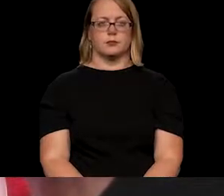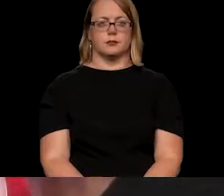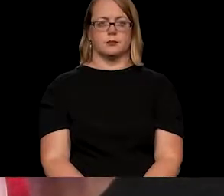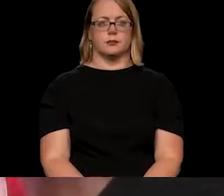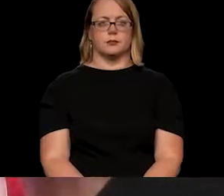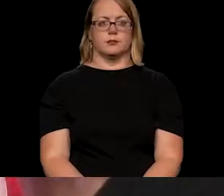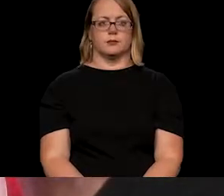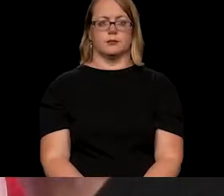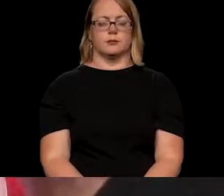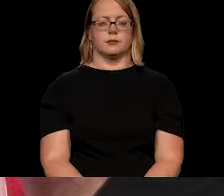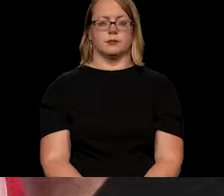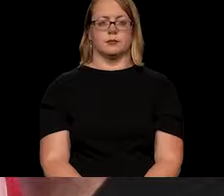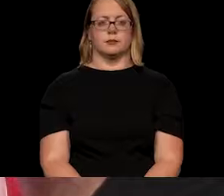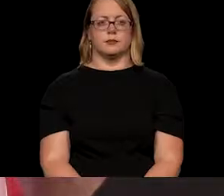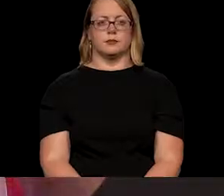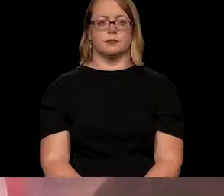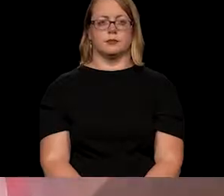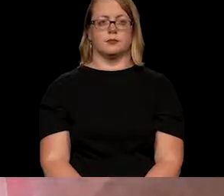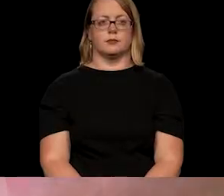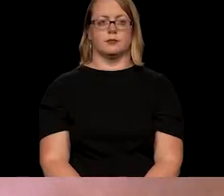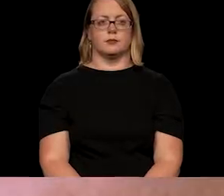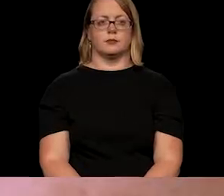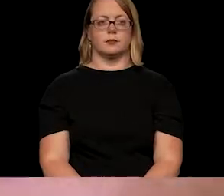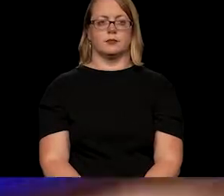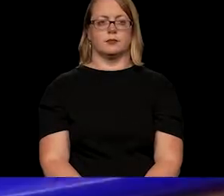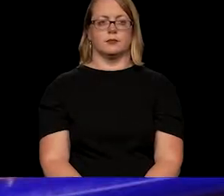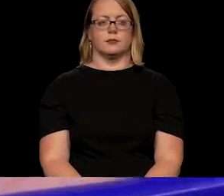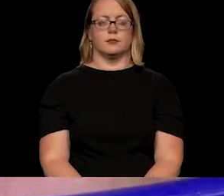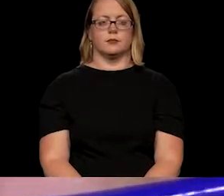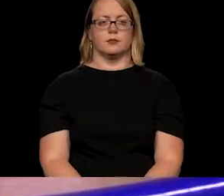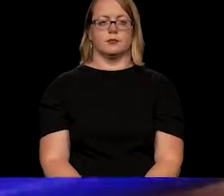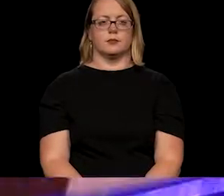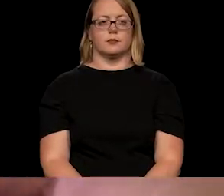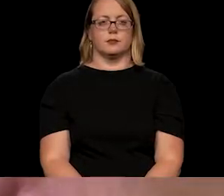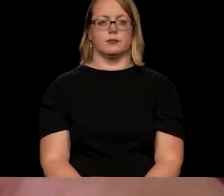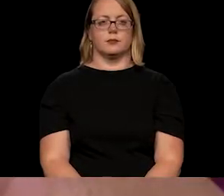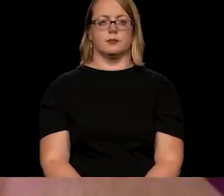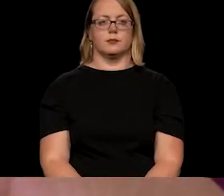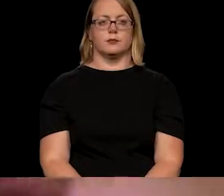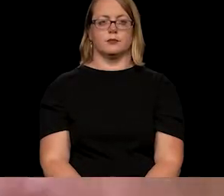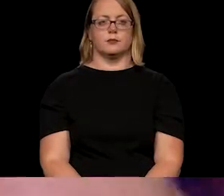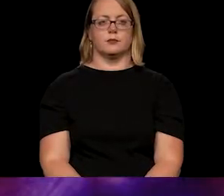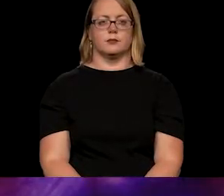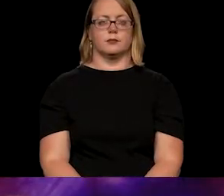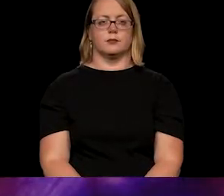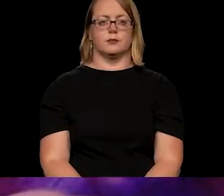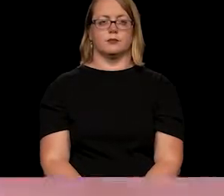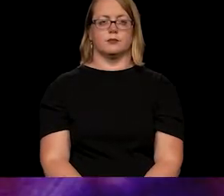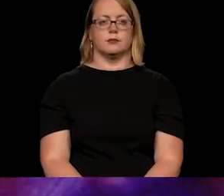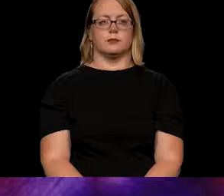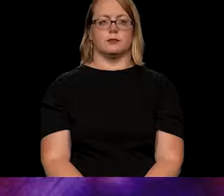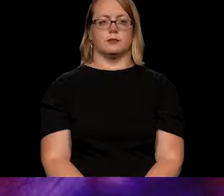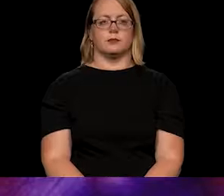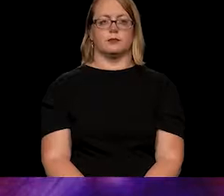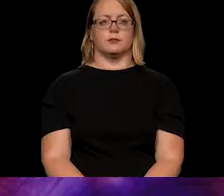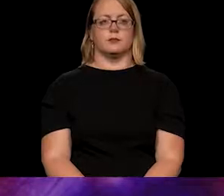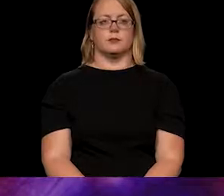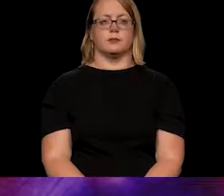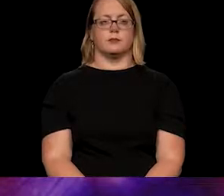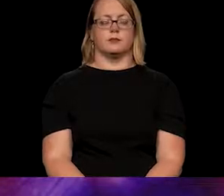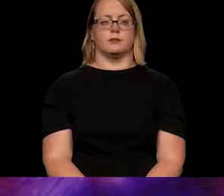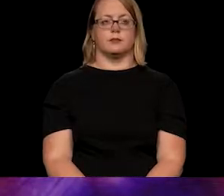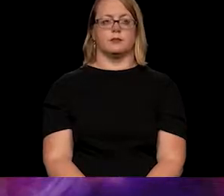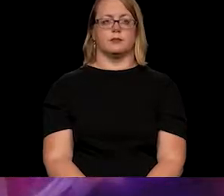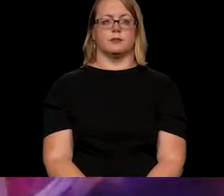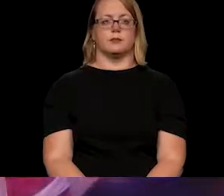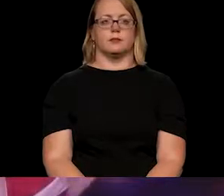Now if you accidentally add too much black, don't worry. You can do the same with